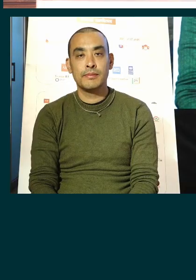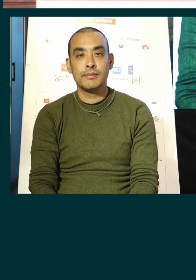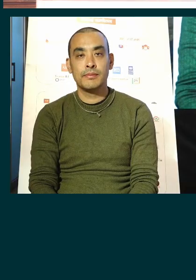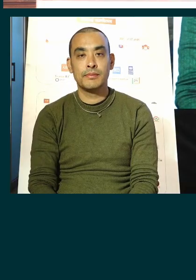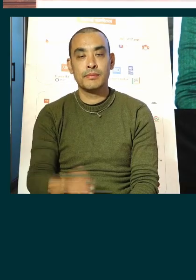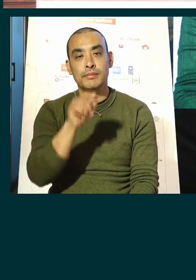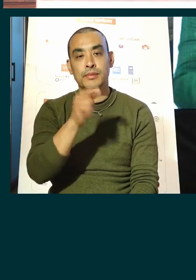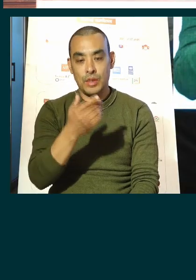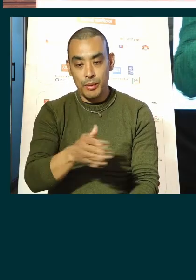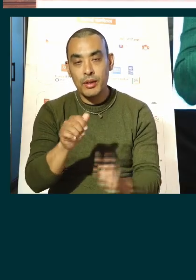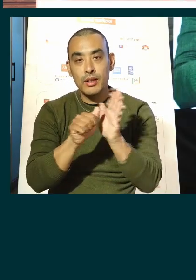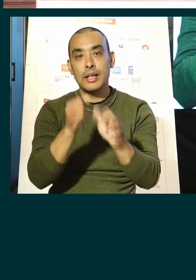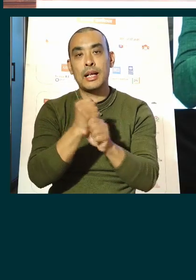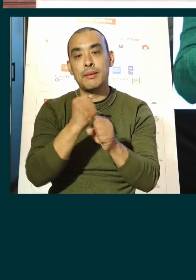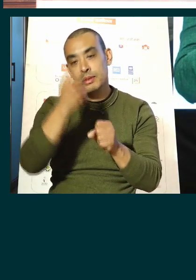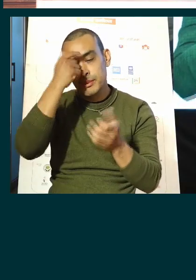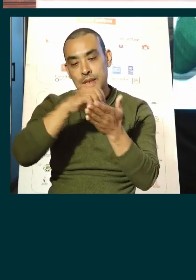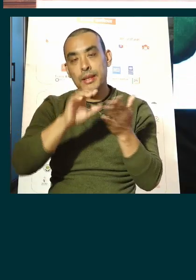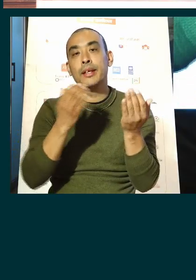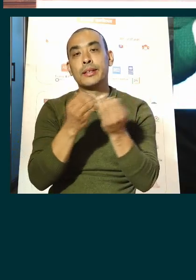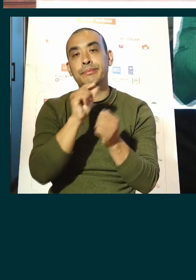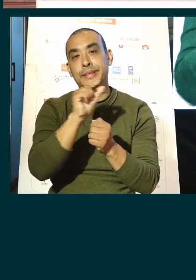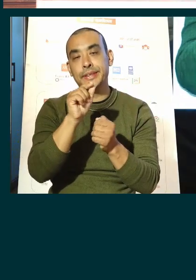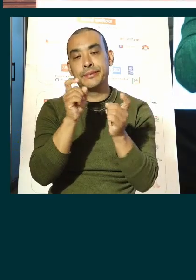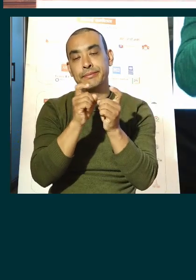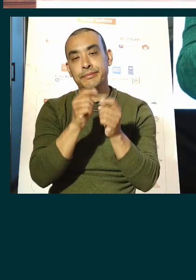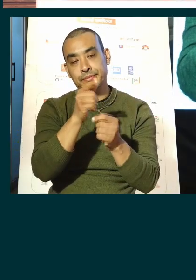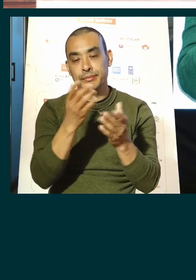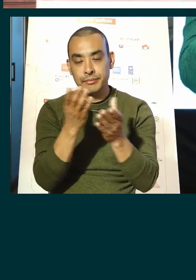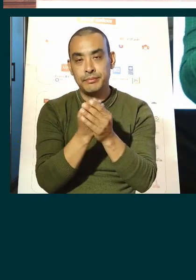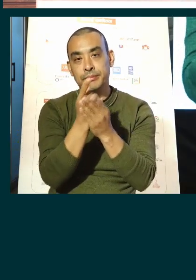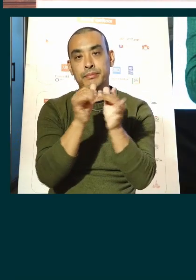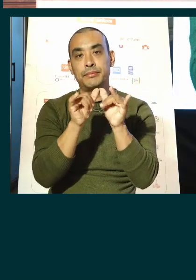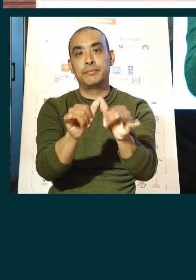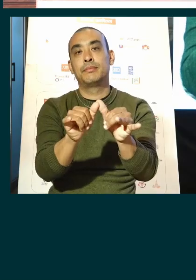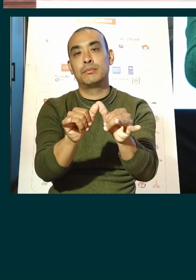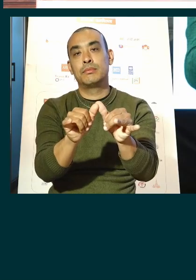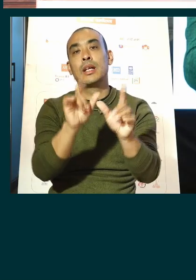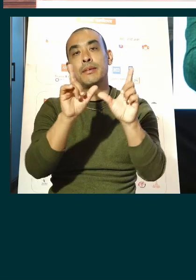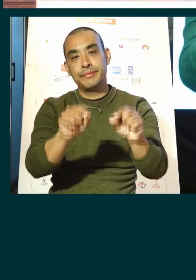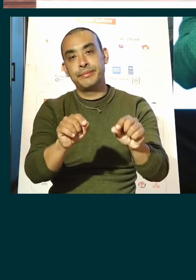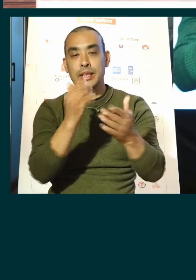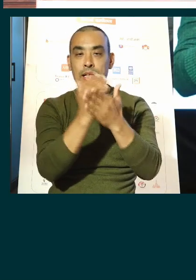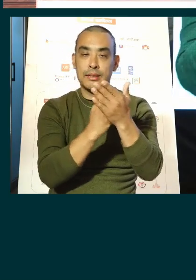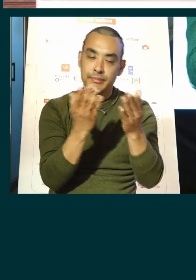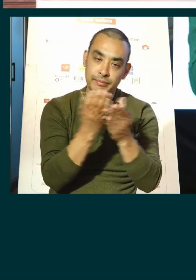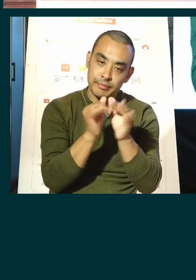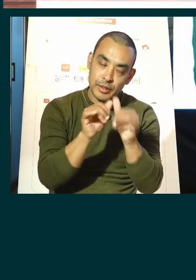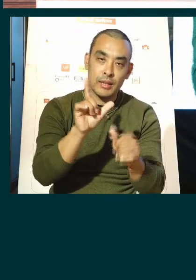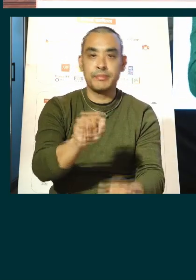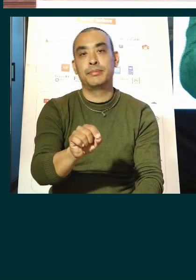the way forward and the key gaps, it is very important that we integrate the nutrition, health, and hygiene program, especially